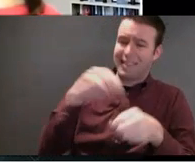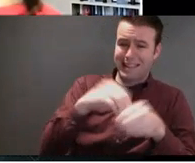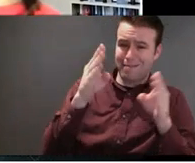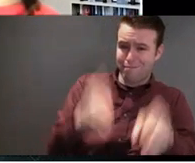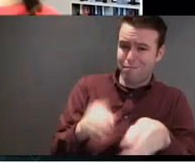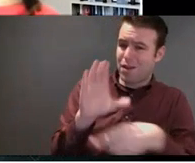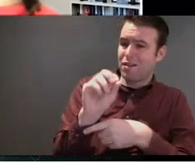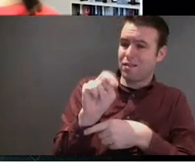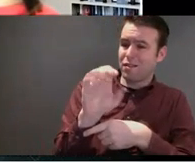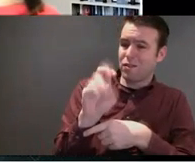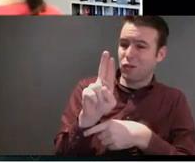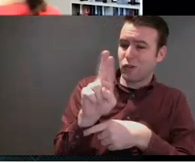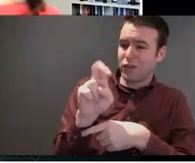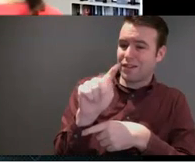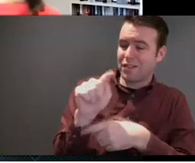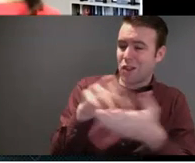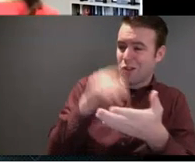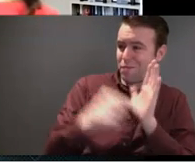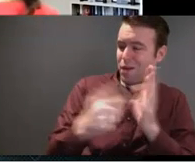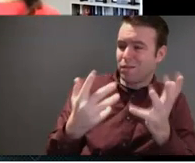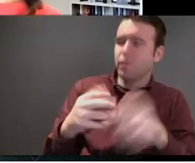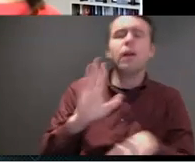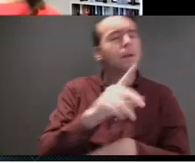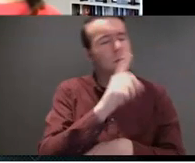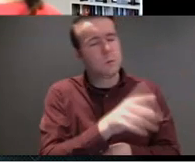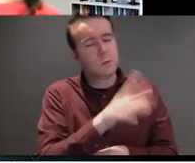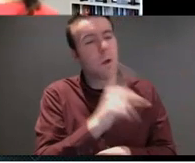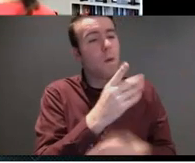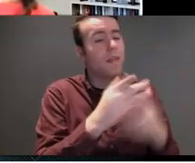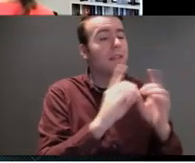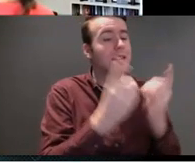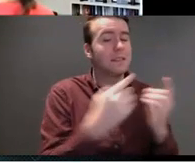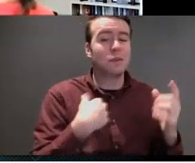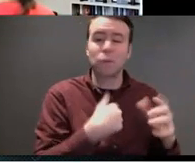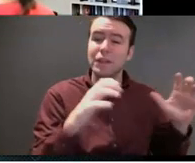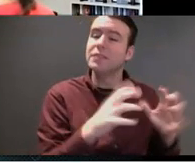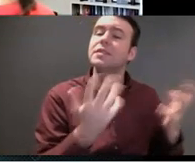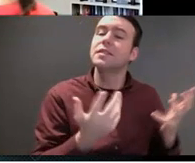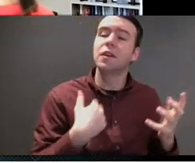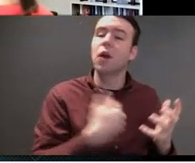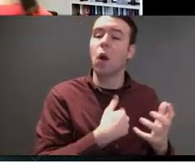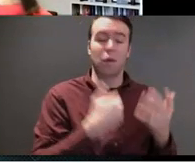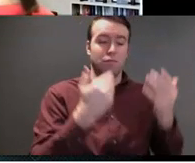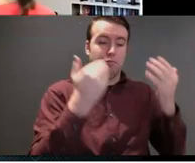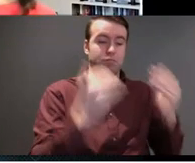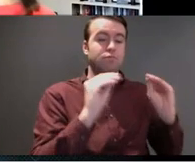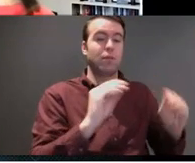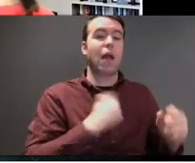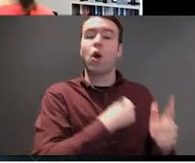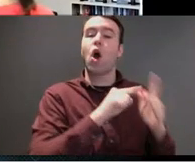in-person concurrent learning model? Sure. So one of the things that the district did is we then kind of put our